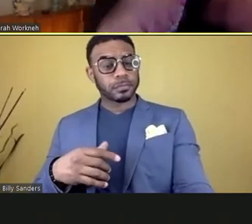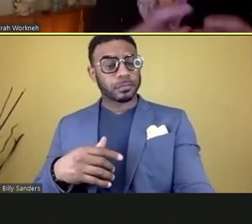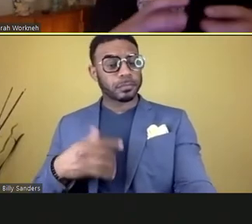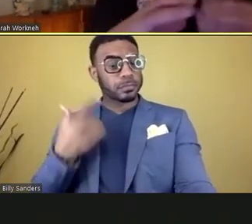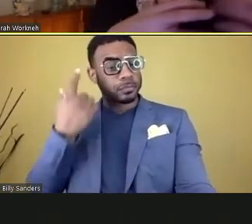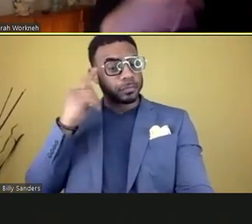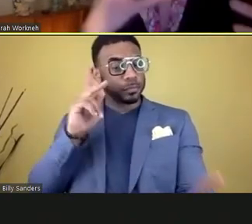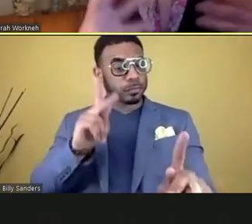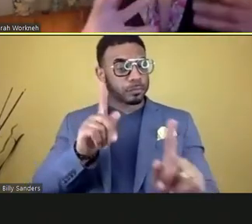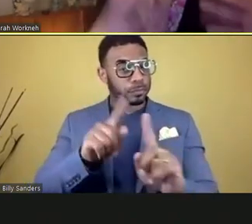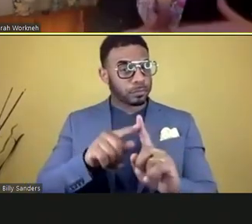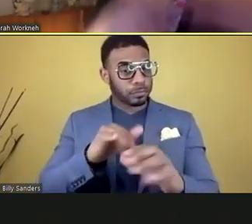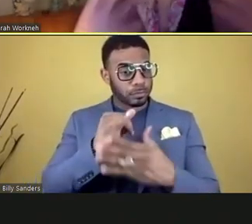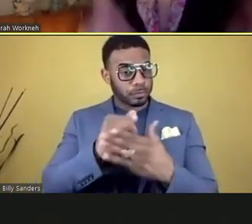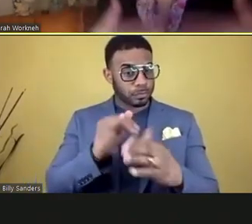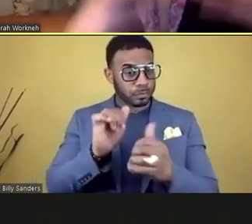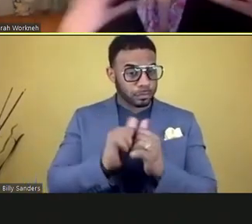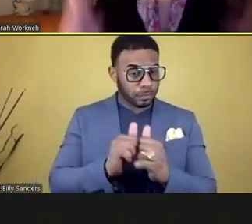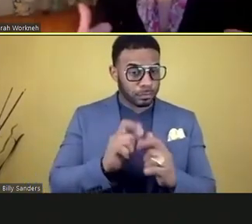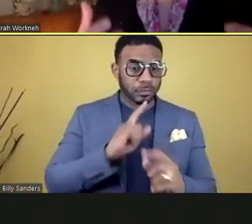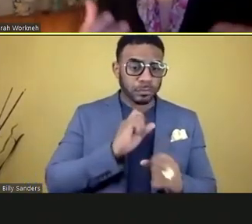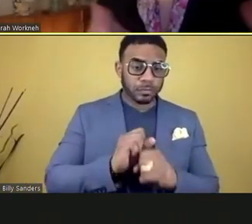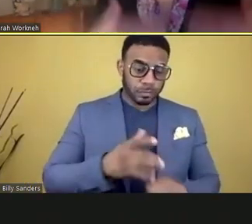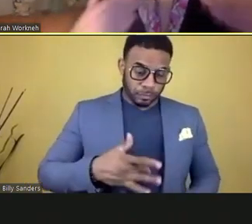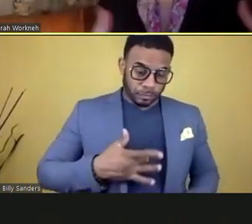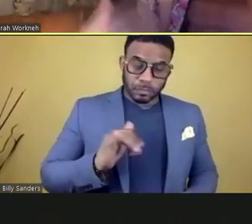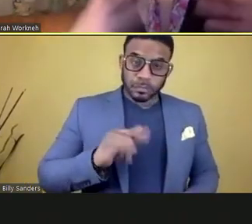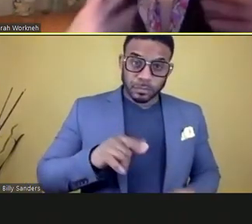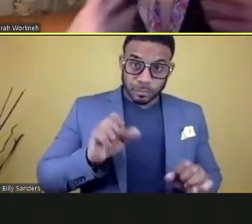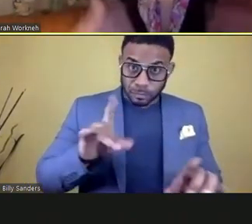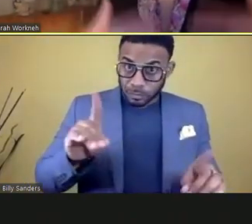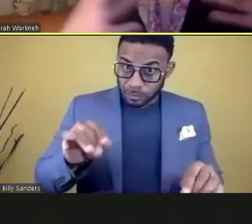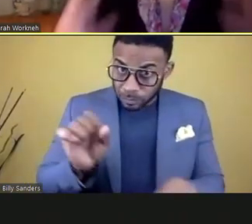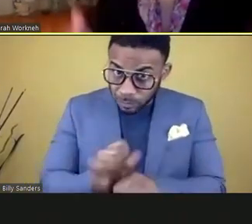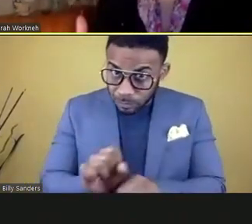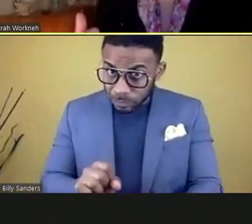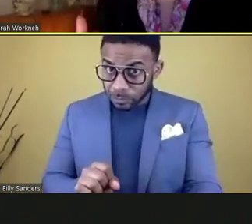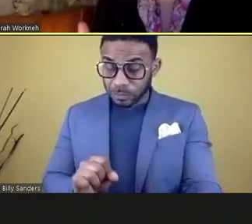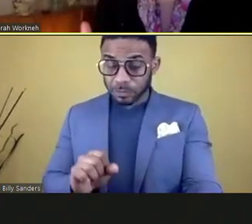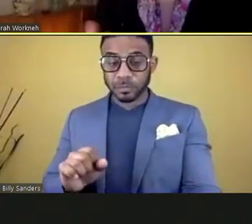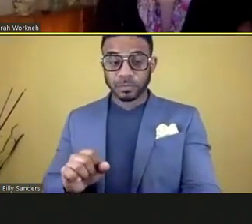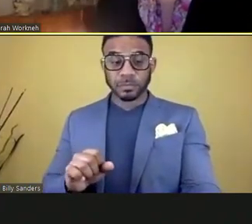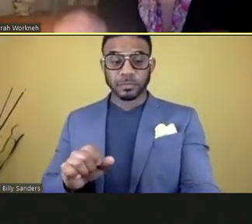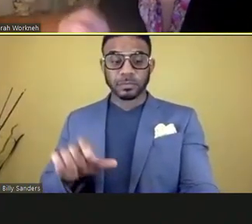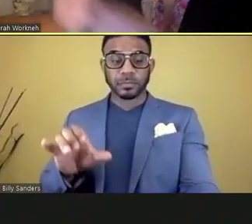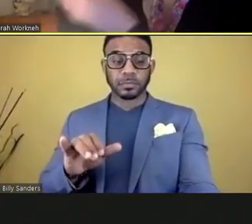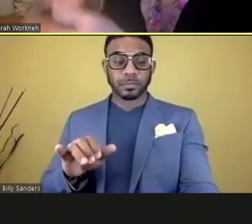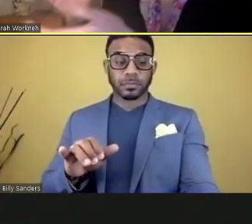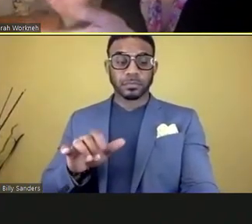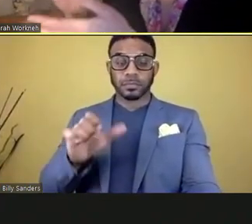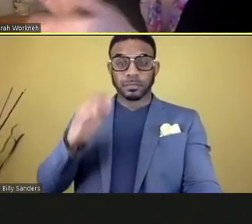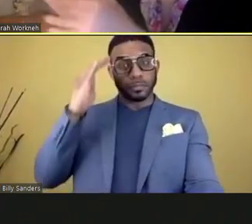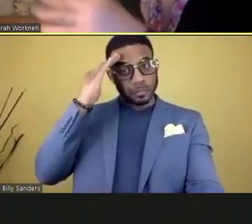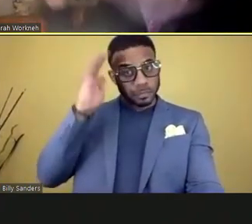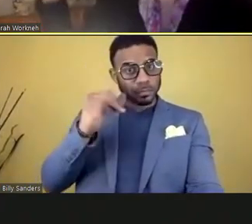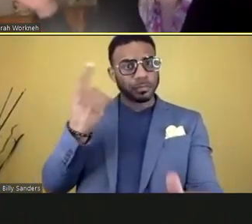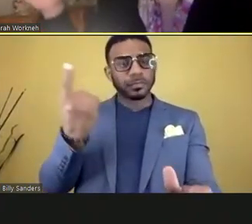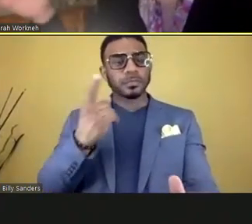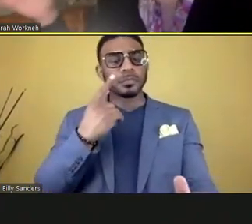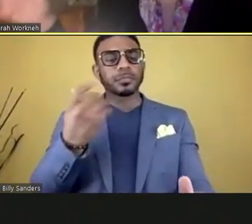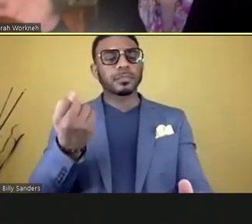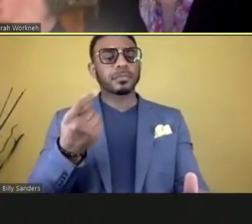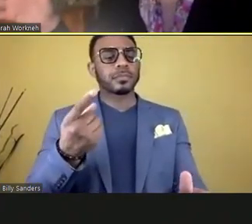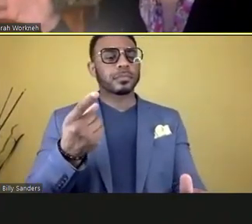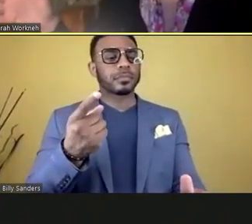for people in an art context to also feel like they can do the work that they need to do, they need to know that somebody is holding